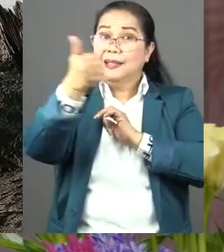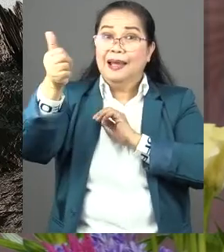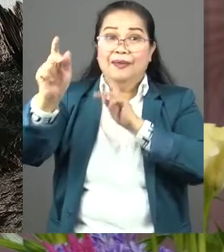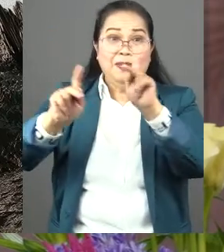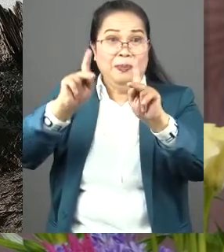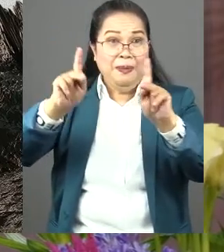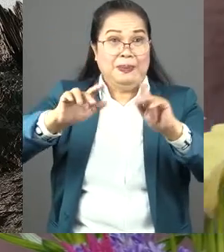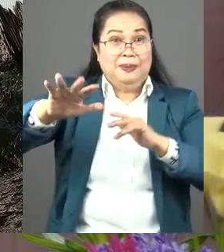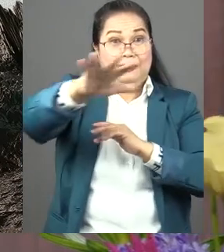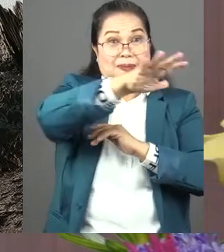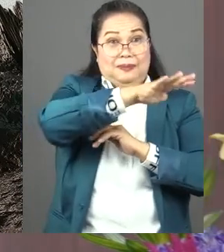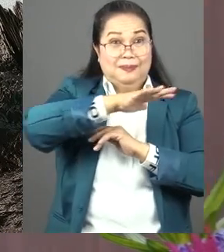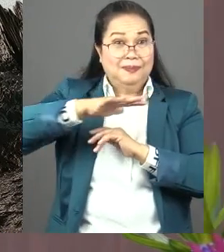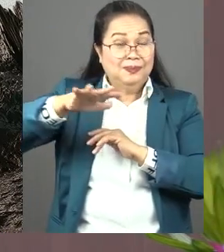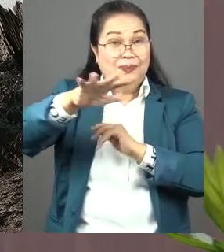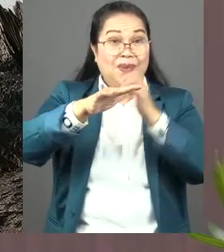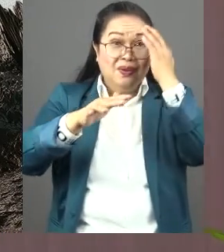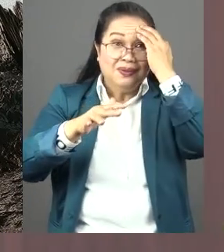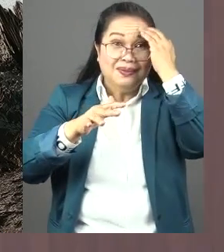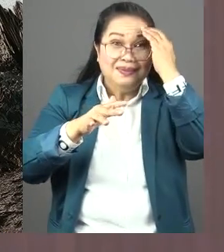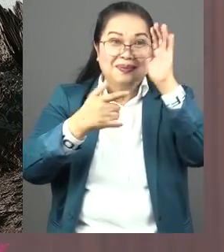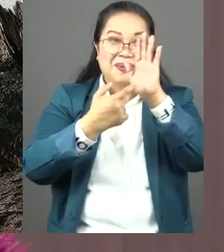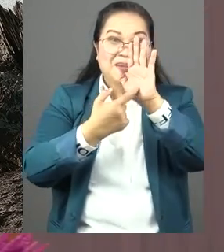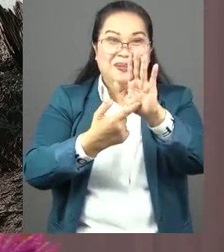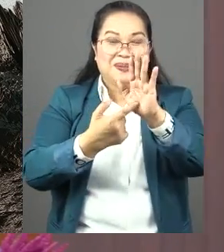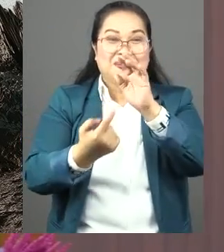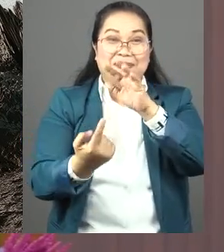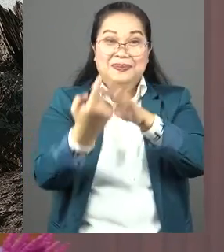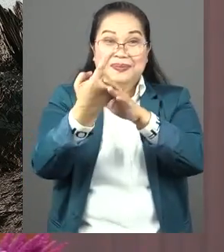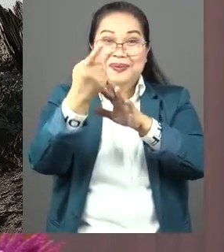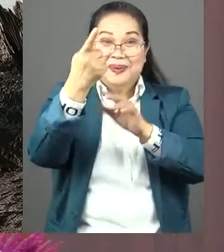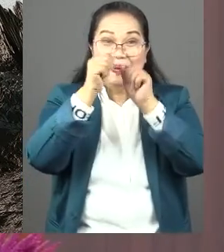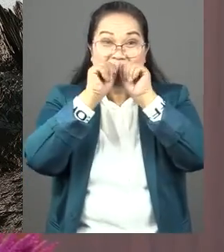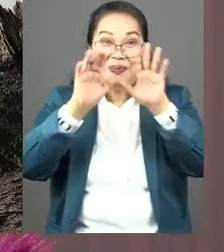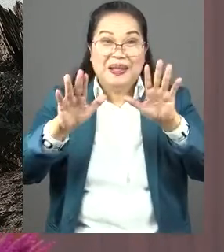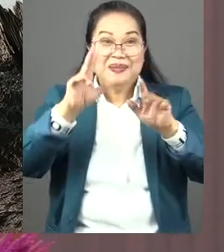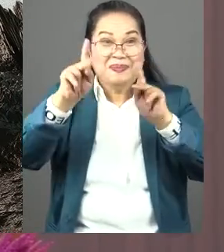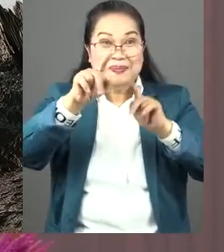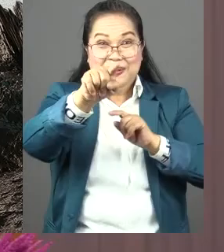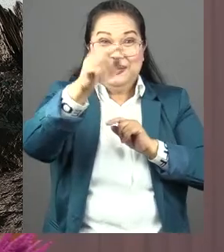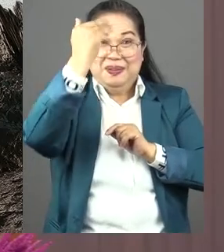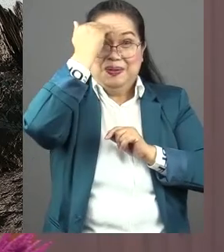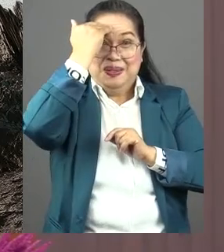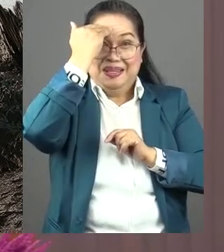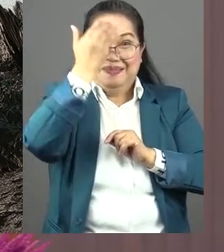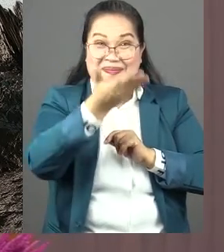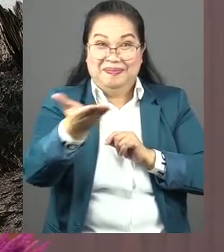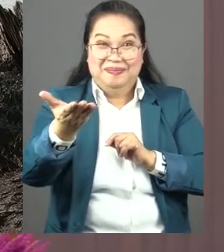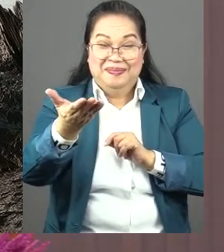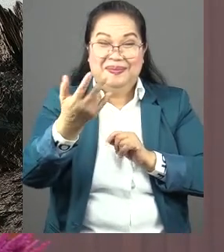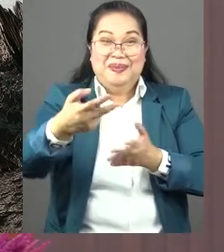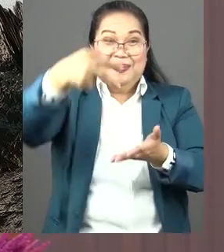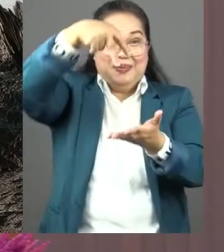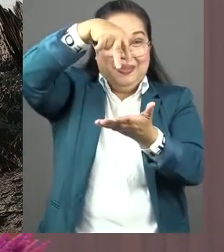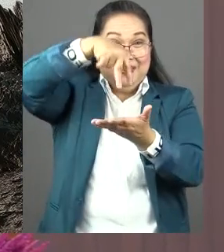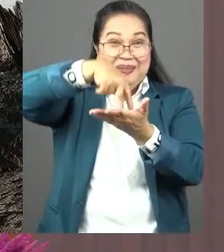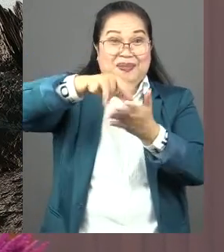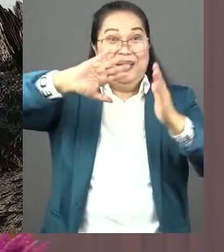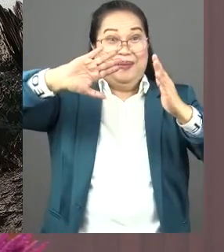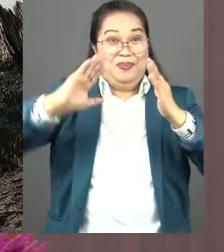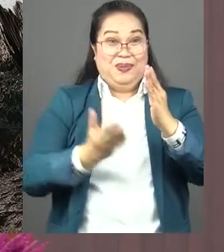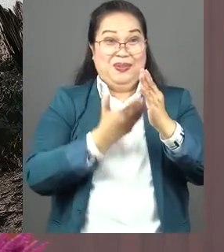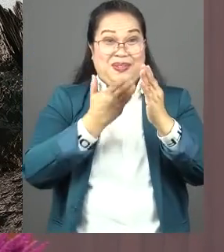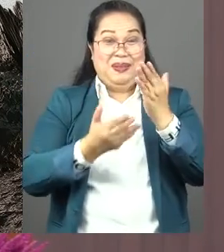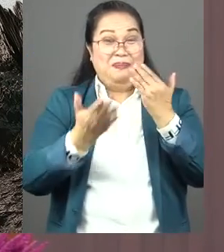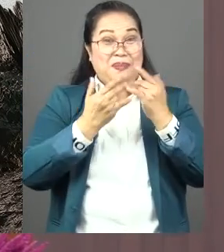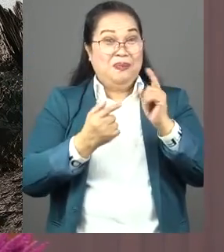people. Did you know that just by showing up today, you've already blessed people? Did you know that? So when you stood up to sing, maybe